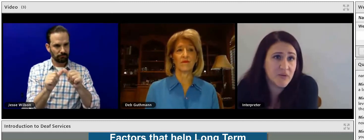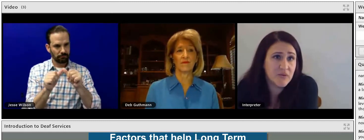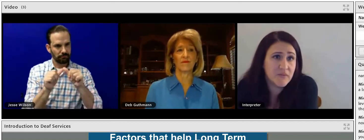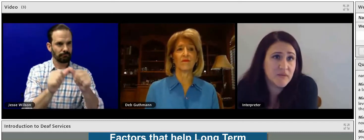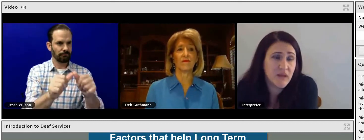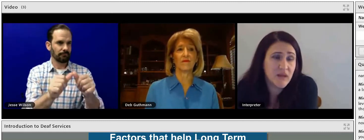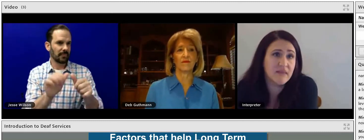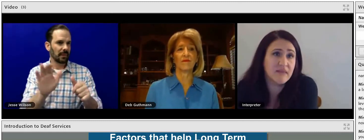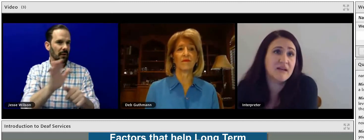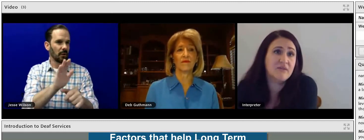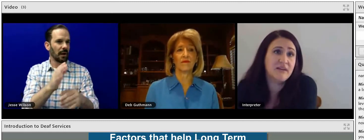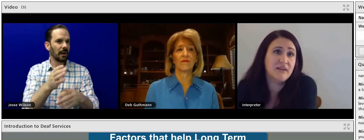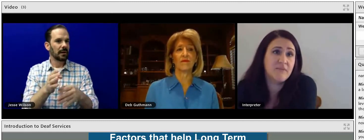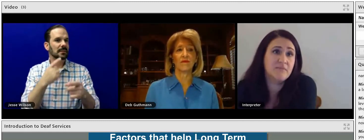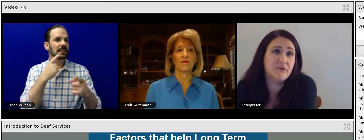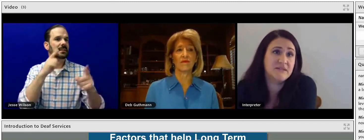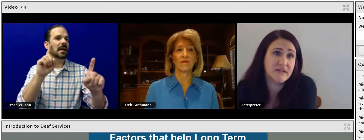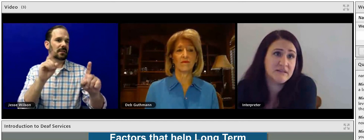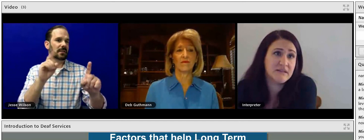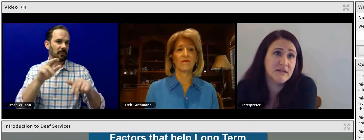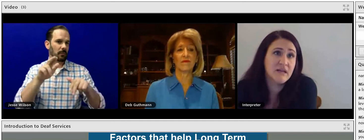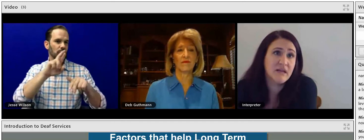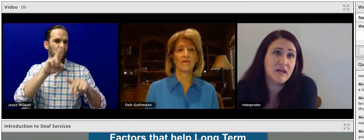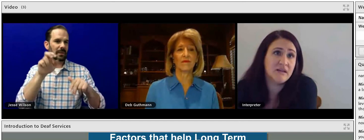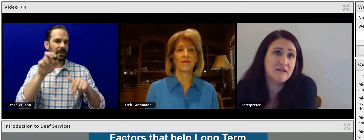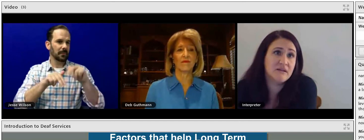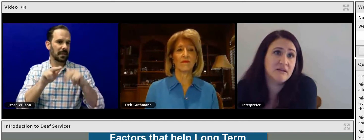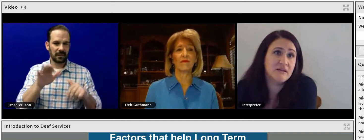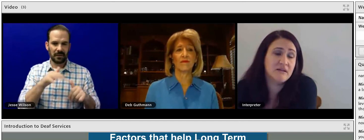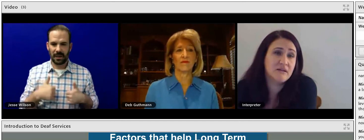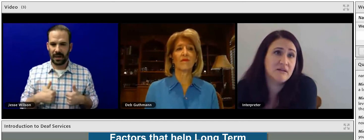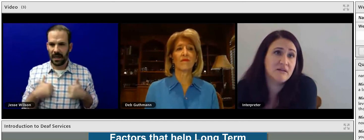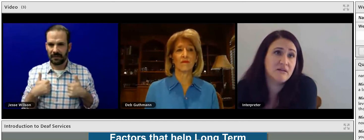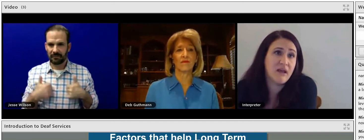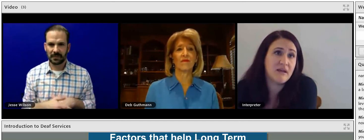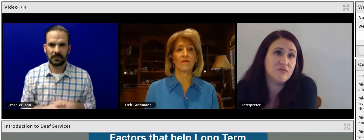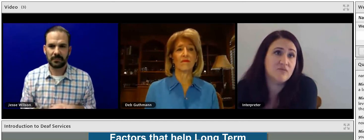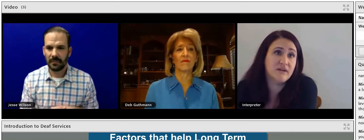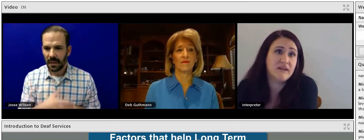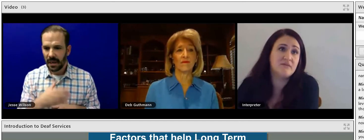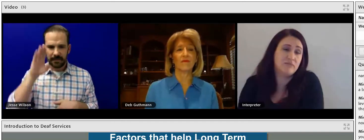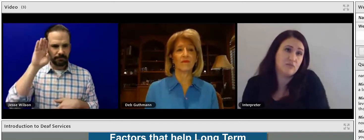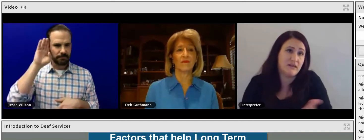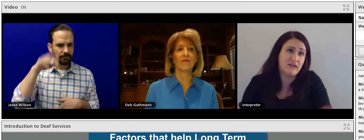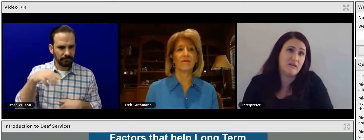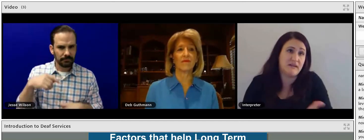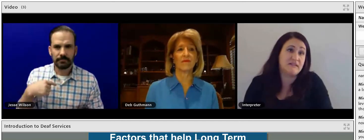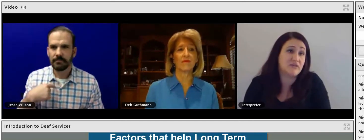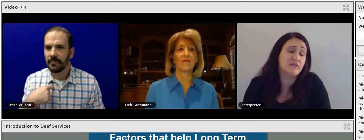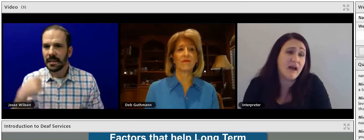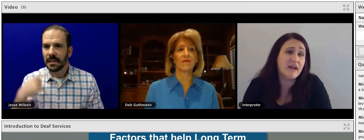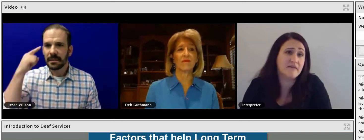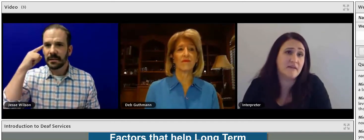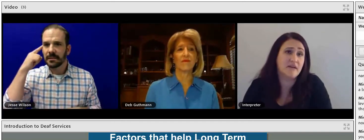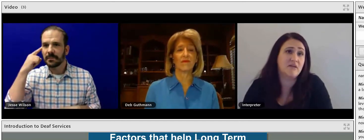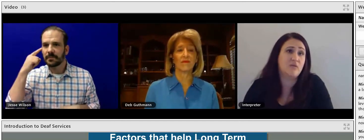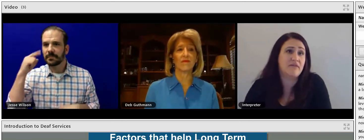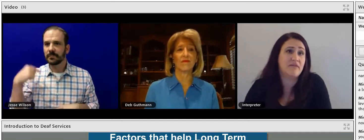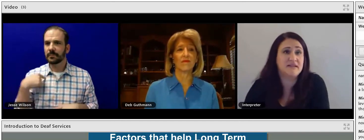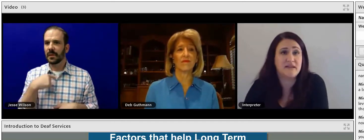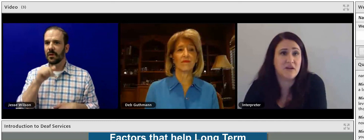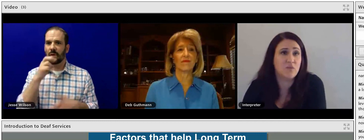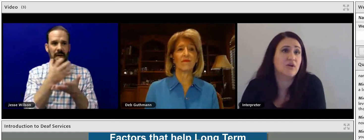deaf people, and that can really help them persist and really rehabilitate their life